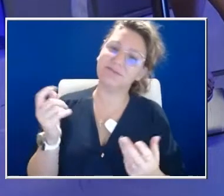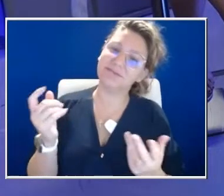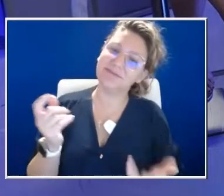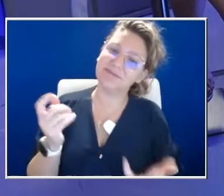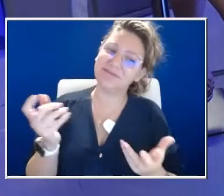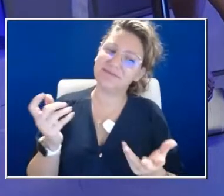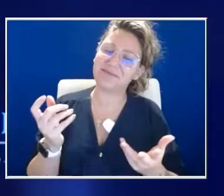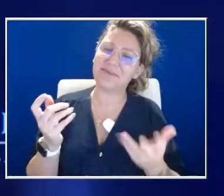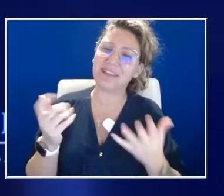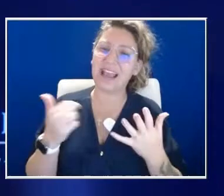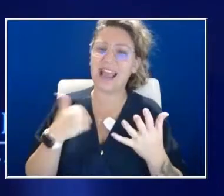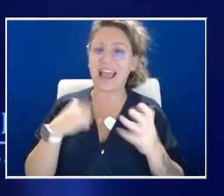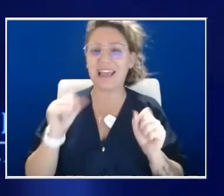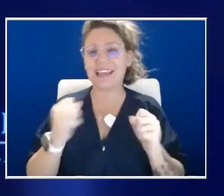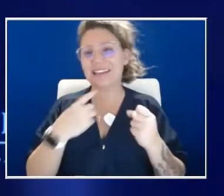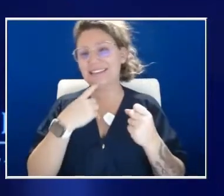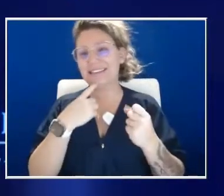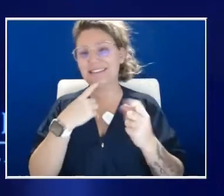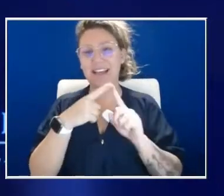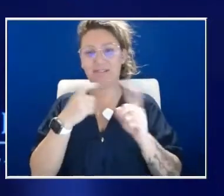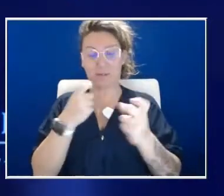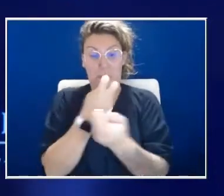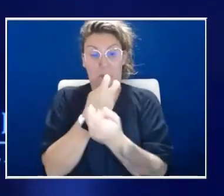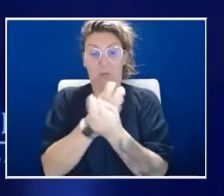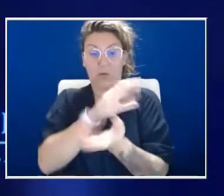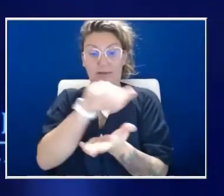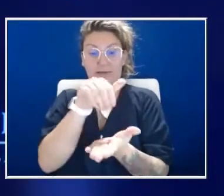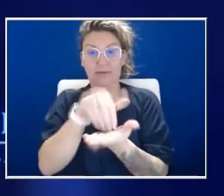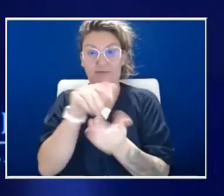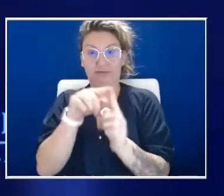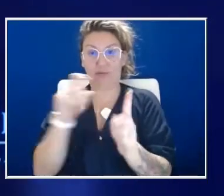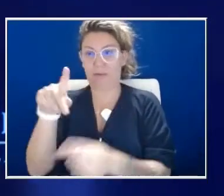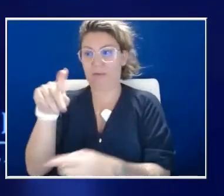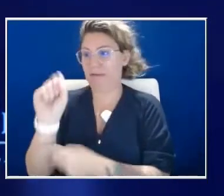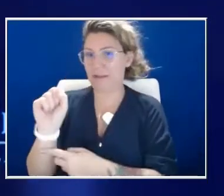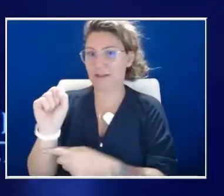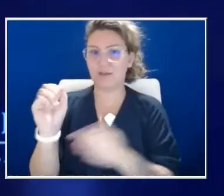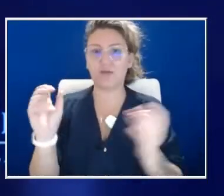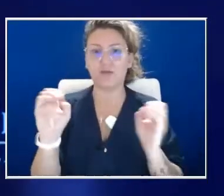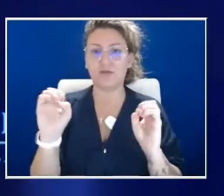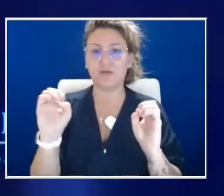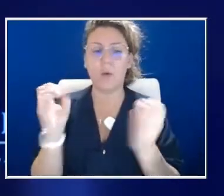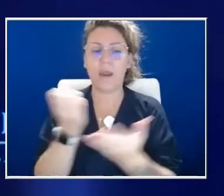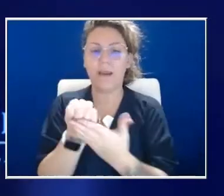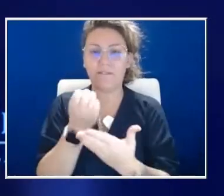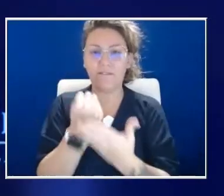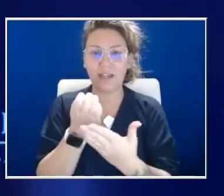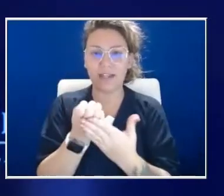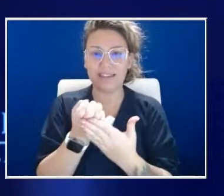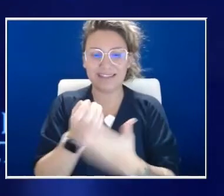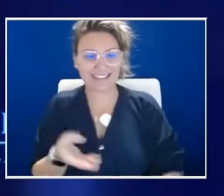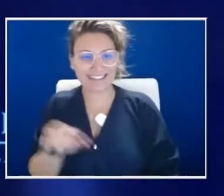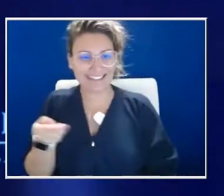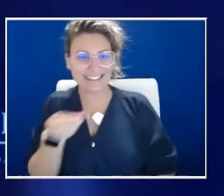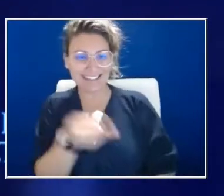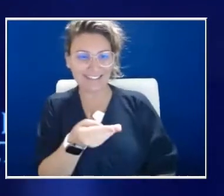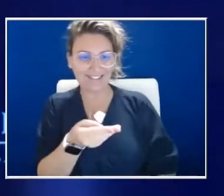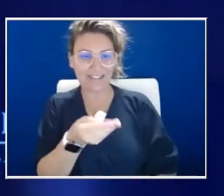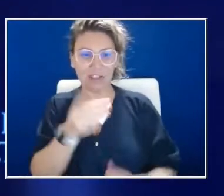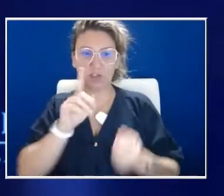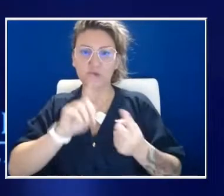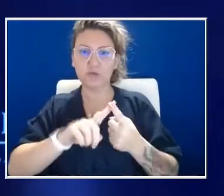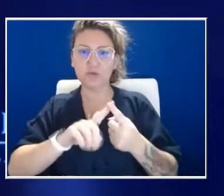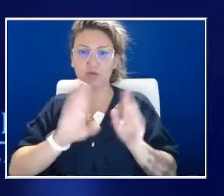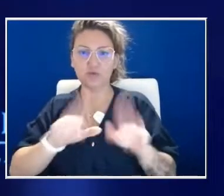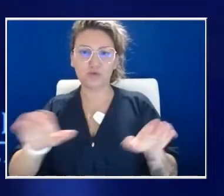I can say from the Poison Center perspective in Kansas, we have seen no evidence of this actually being given to children. I